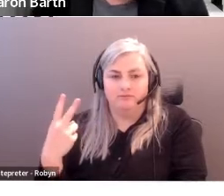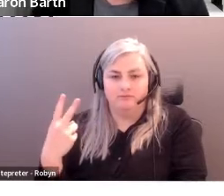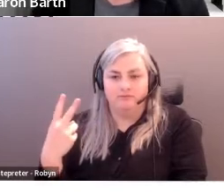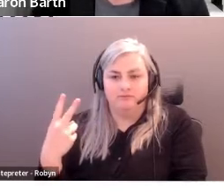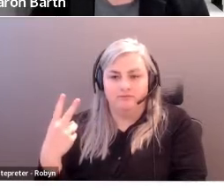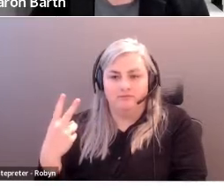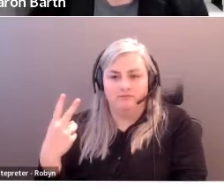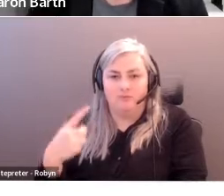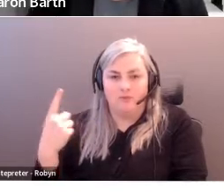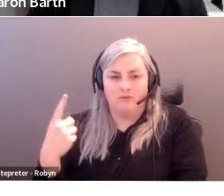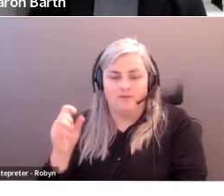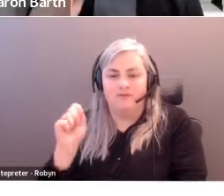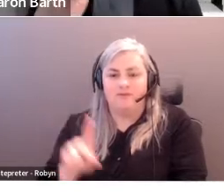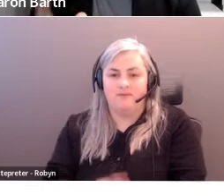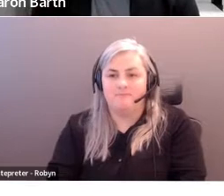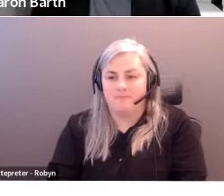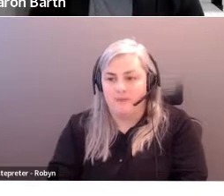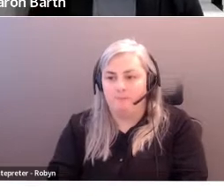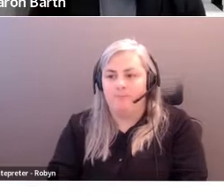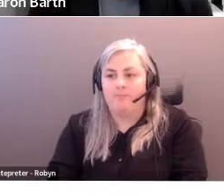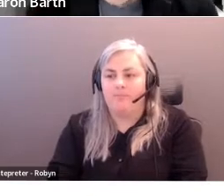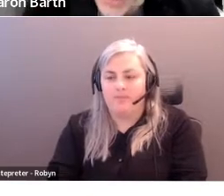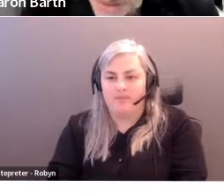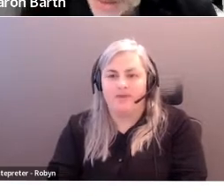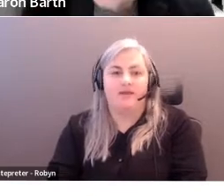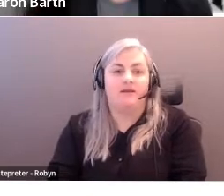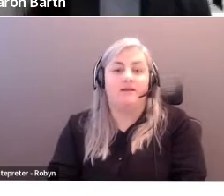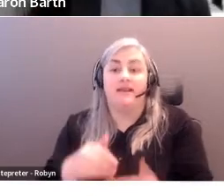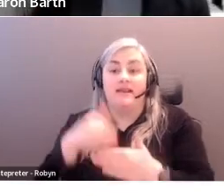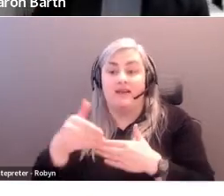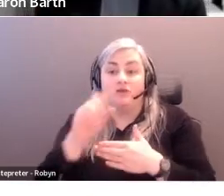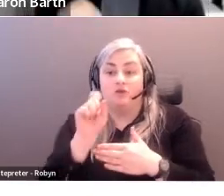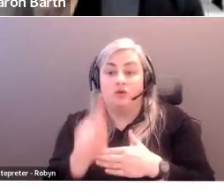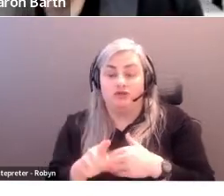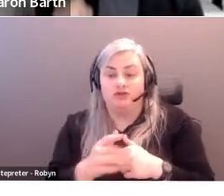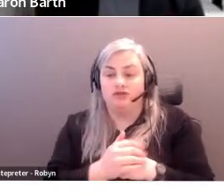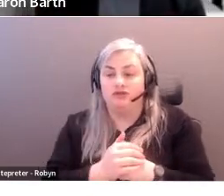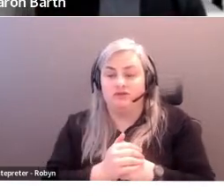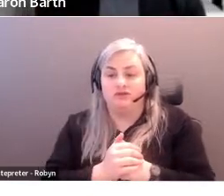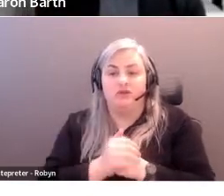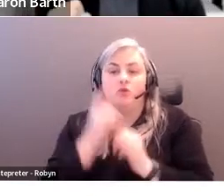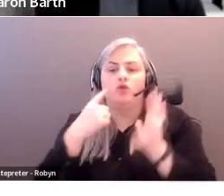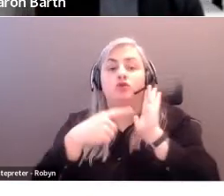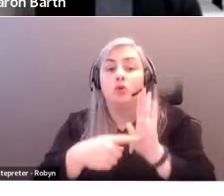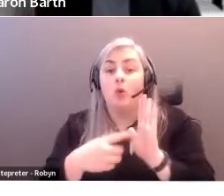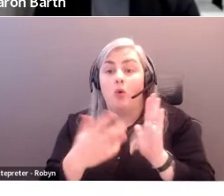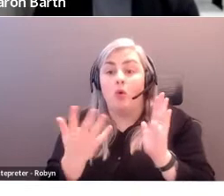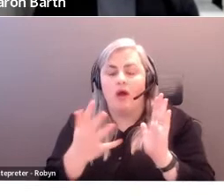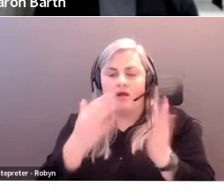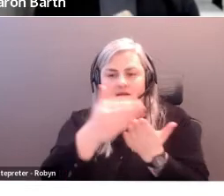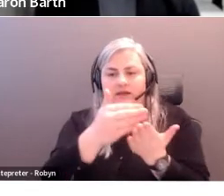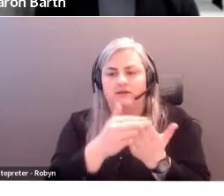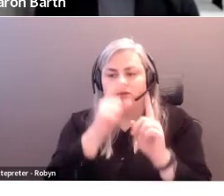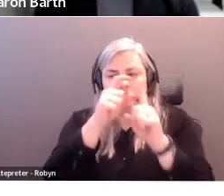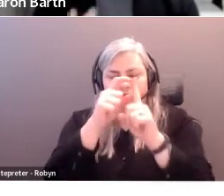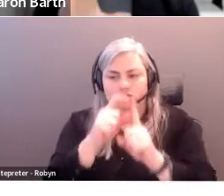1. Okay. Okay, so for this question, I'm going to show you a list of 10 words, and